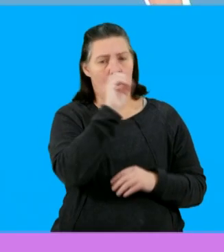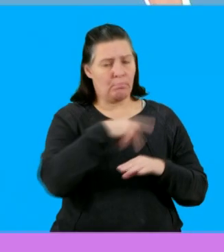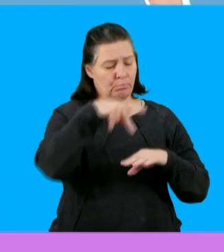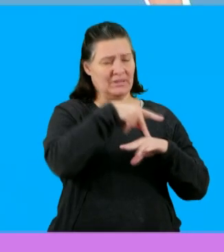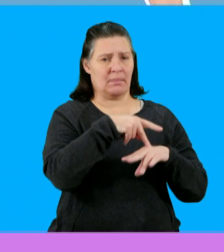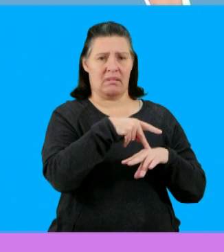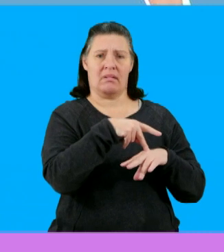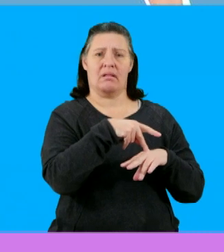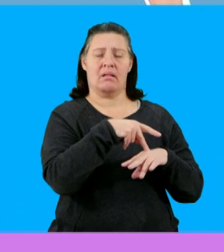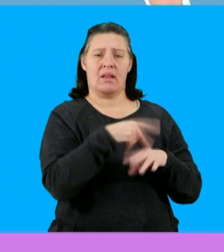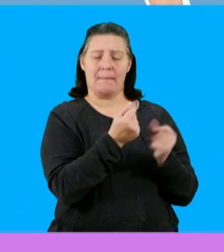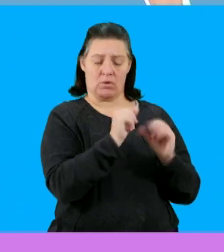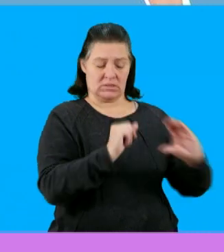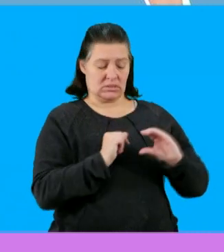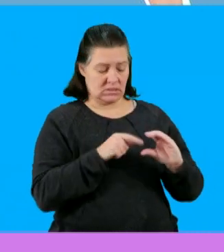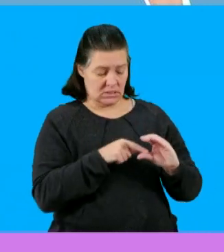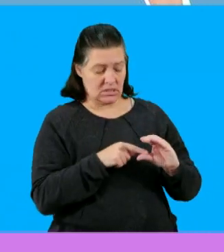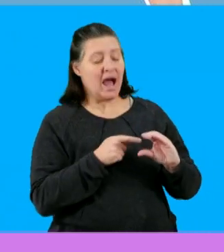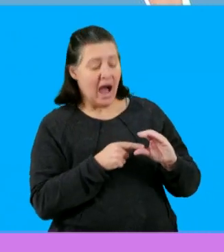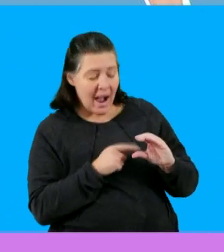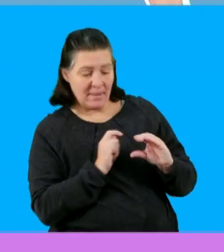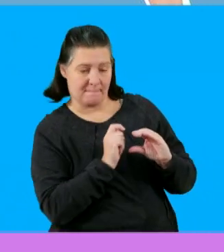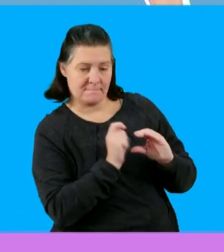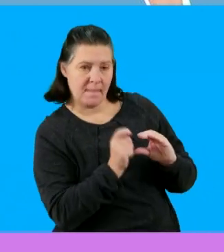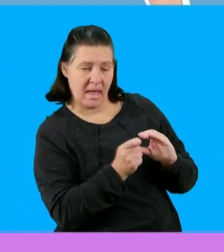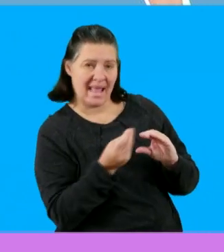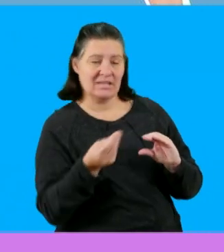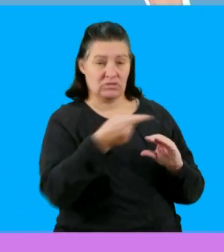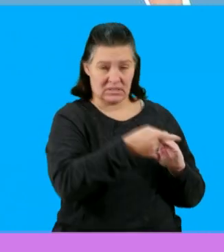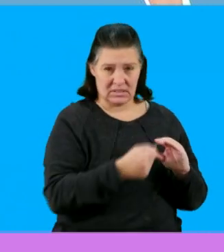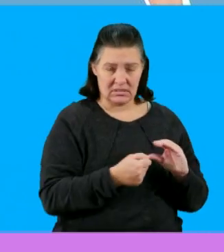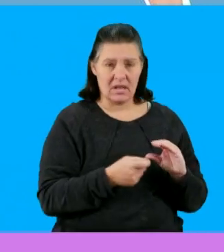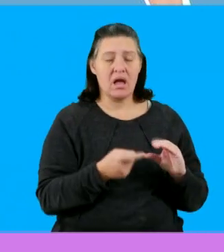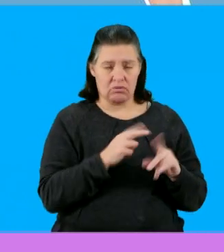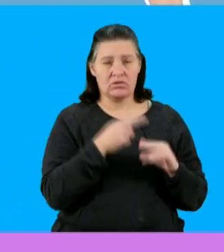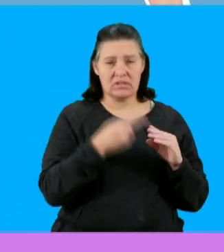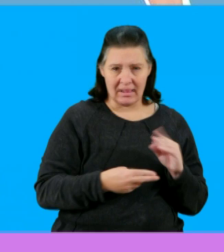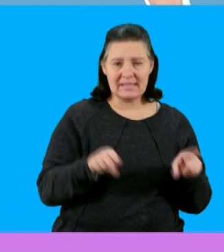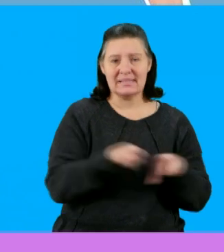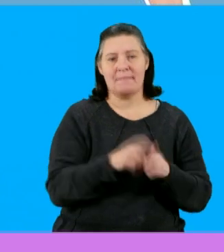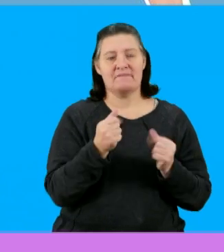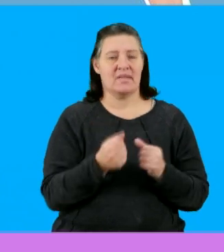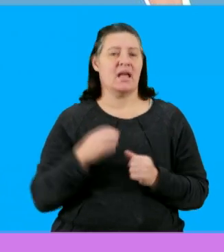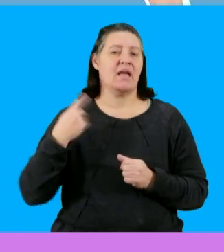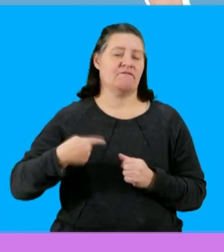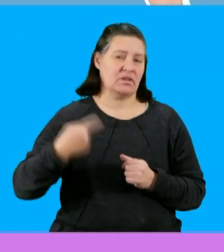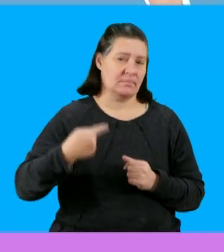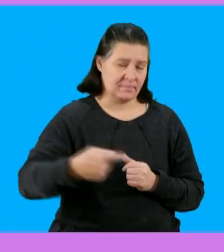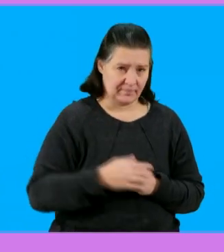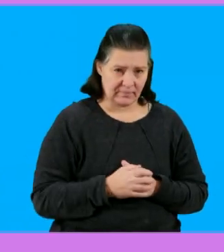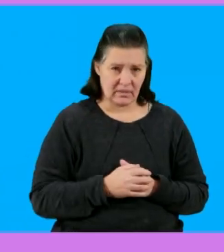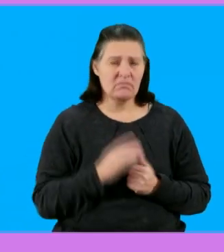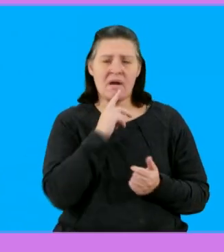loan amount, also known as the principal amount due only, right? Resulting in the same fee every time.